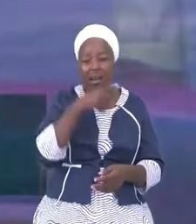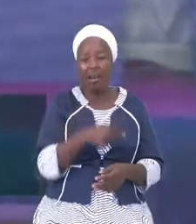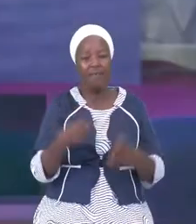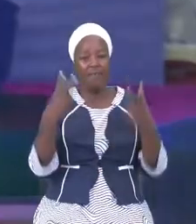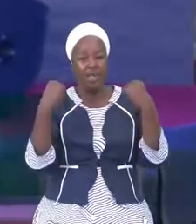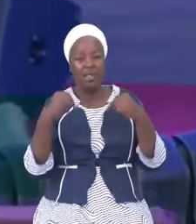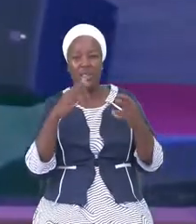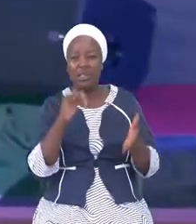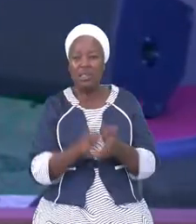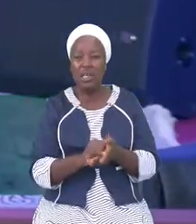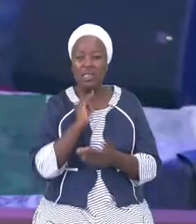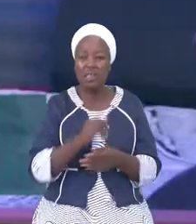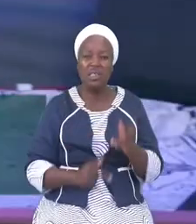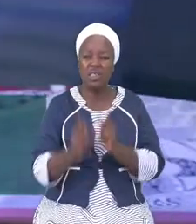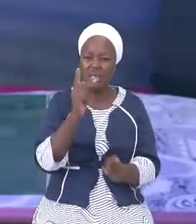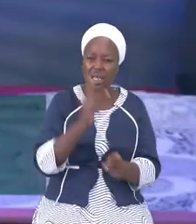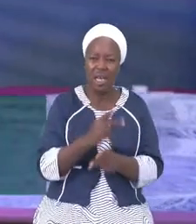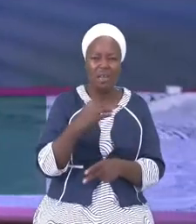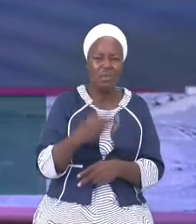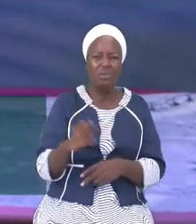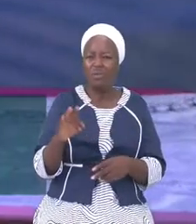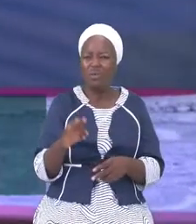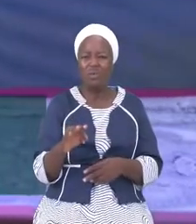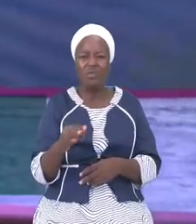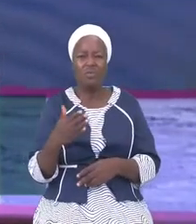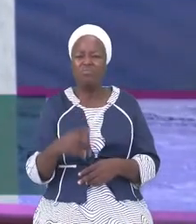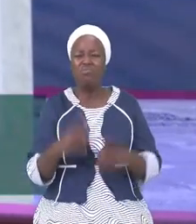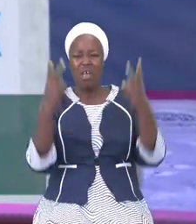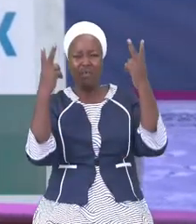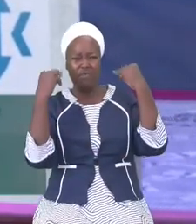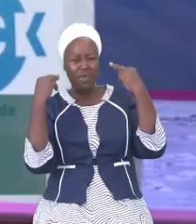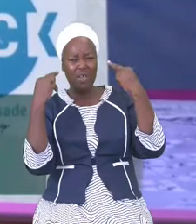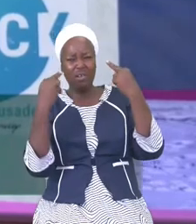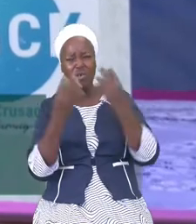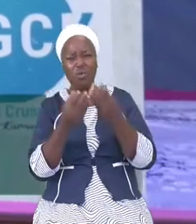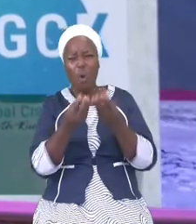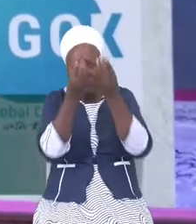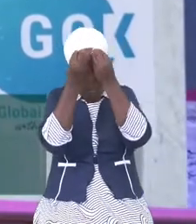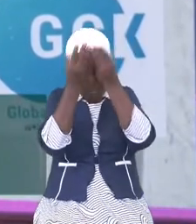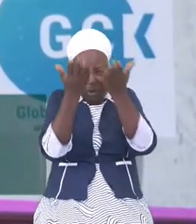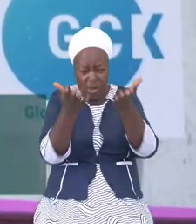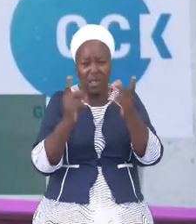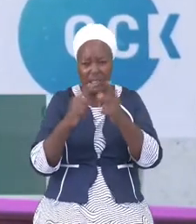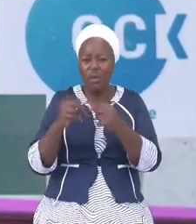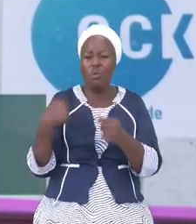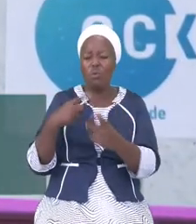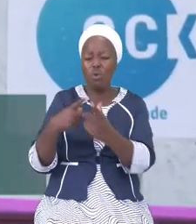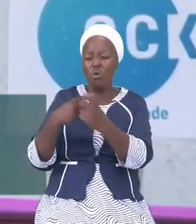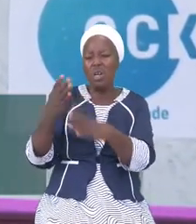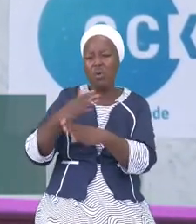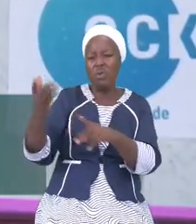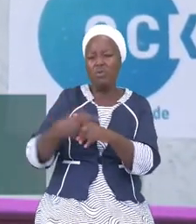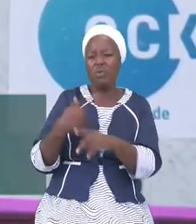of vain thought, a kind of vain opinion. I will run away from the presence of God,